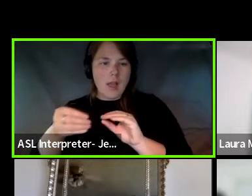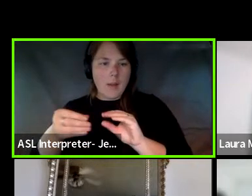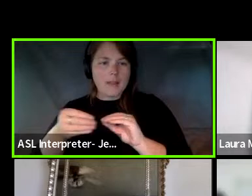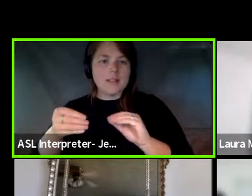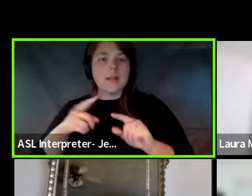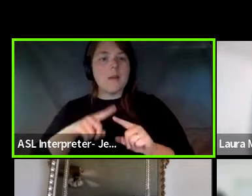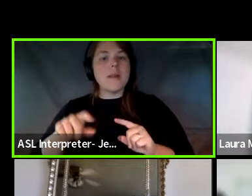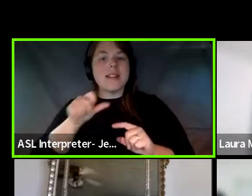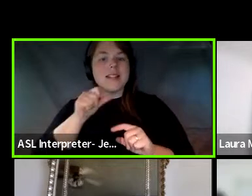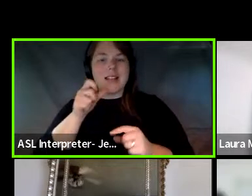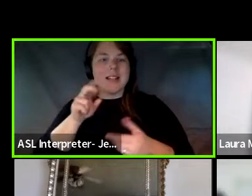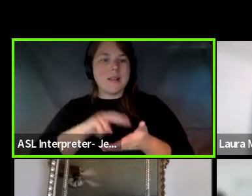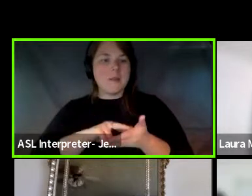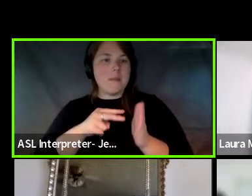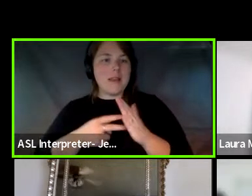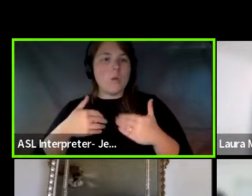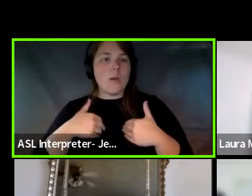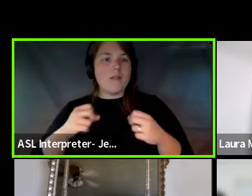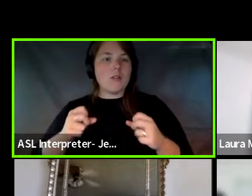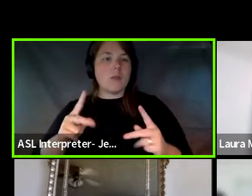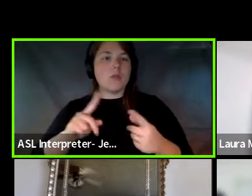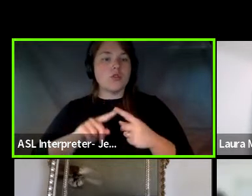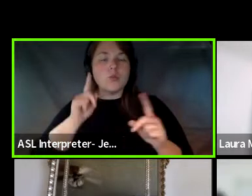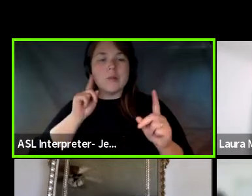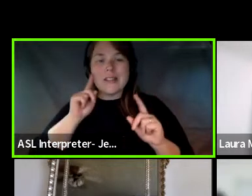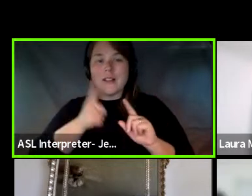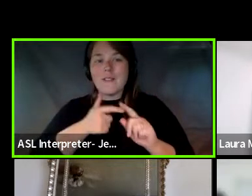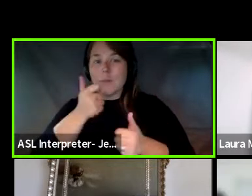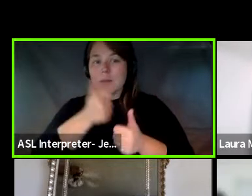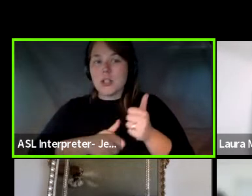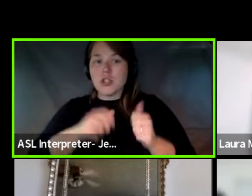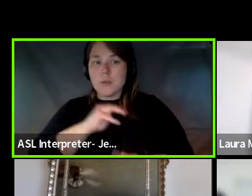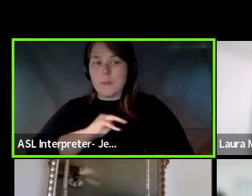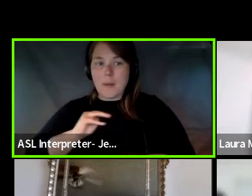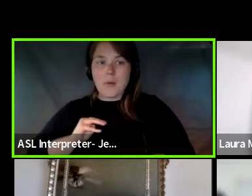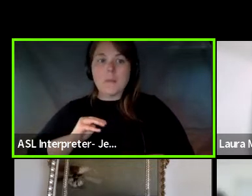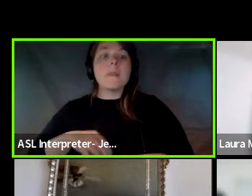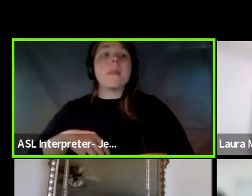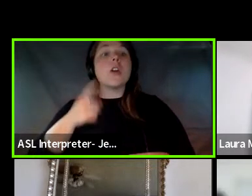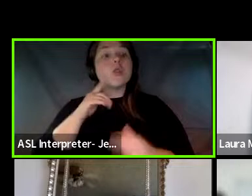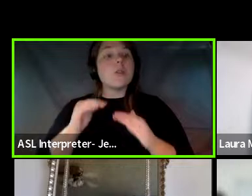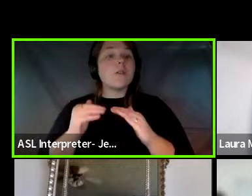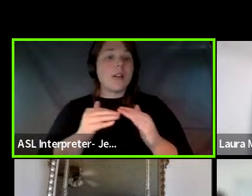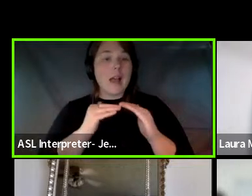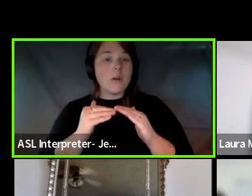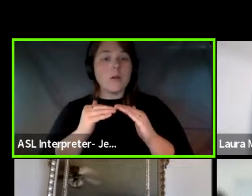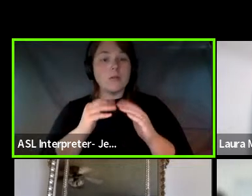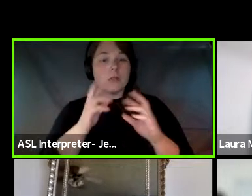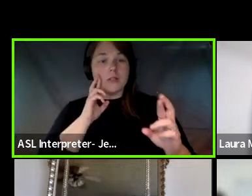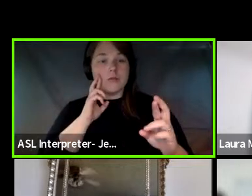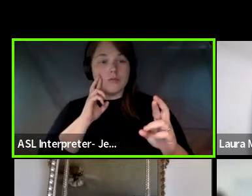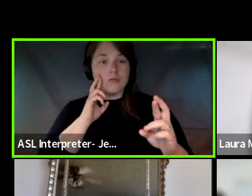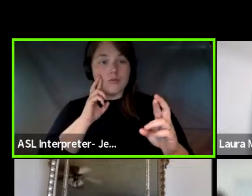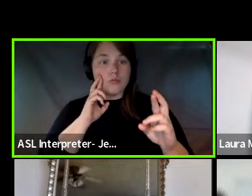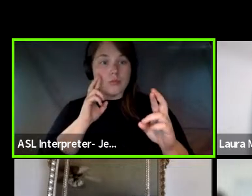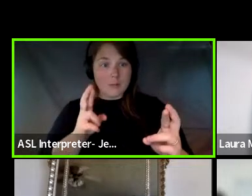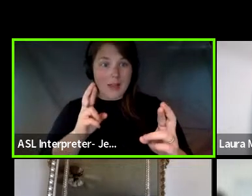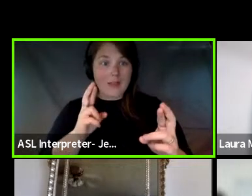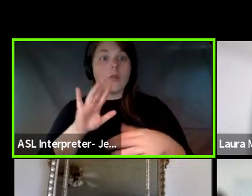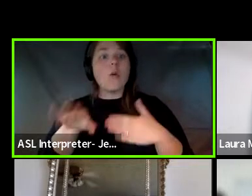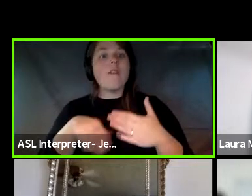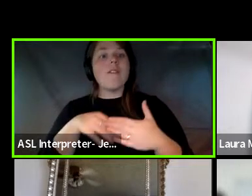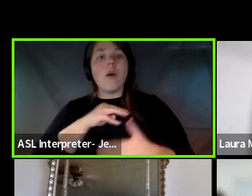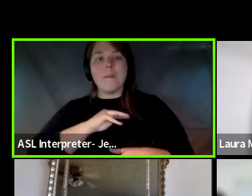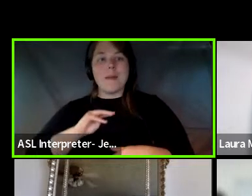doesn't necessarily mean that we get a chance to hear from every single member. So in order to be equitable and respectful of everyone's membership on